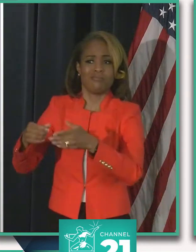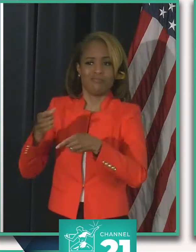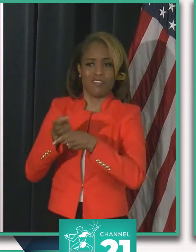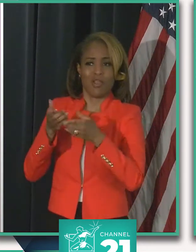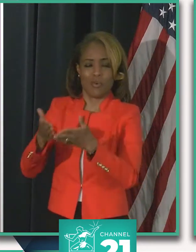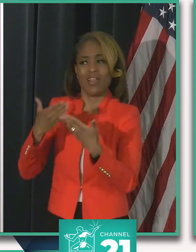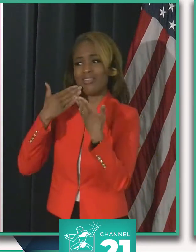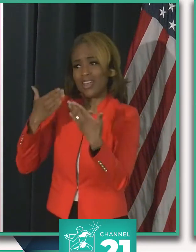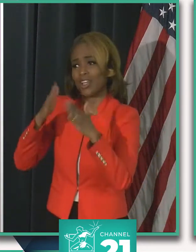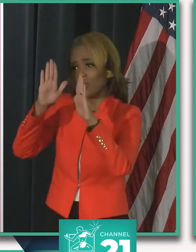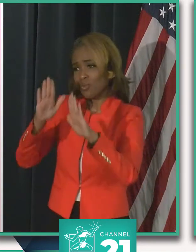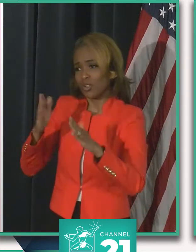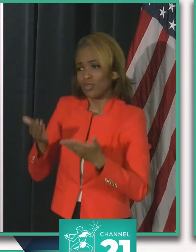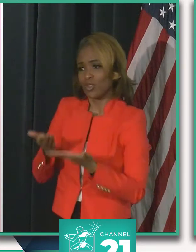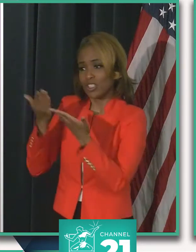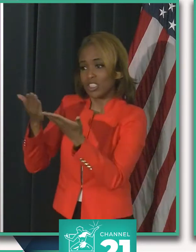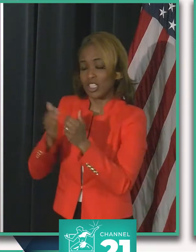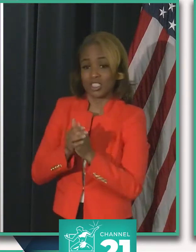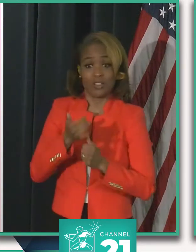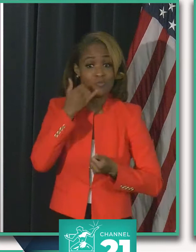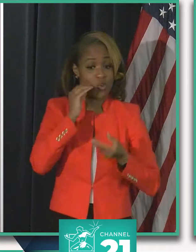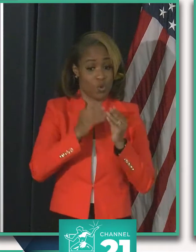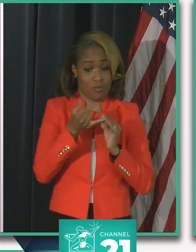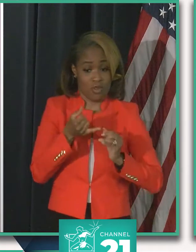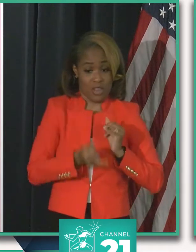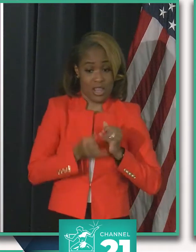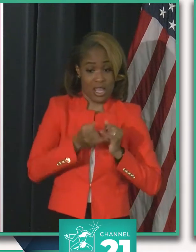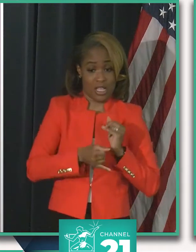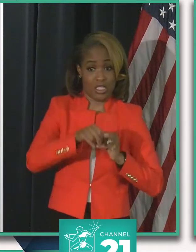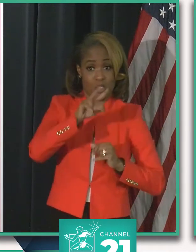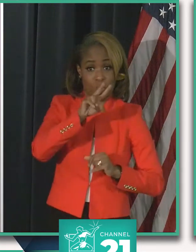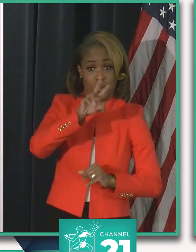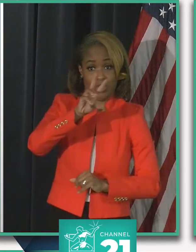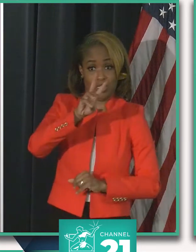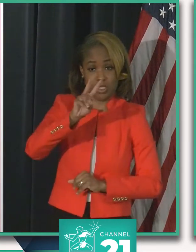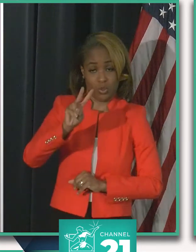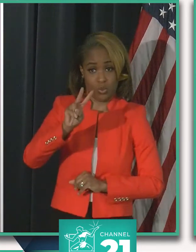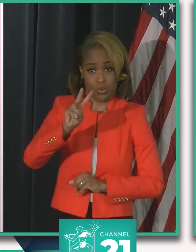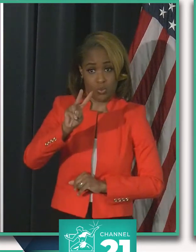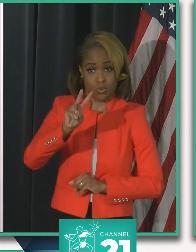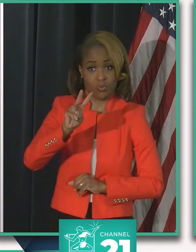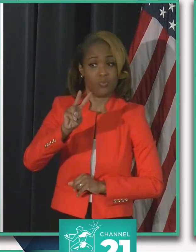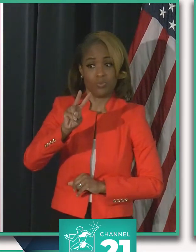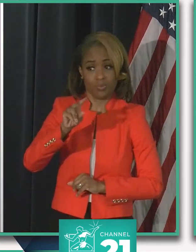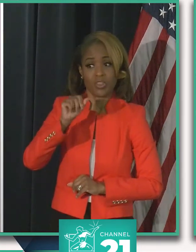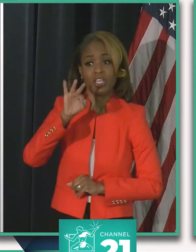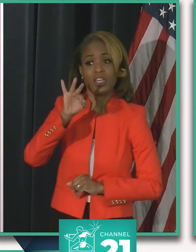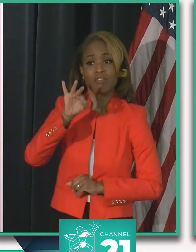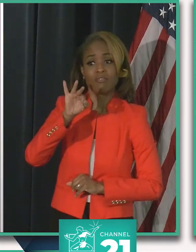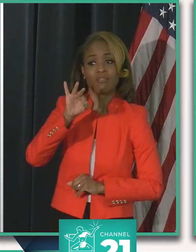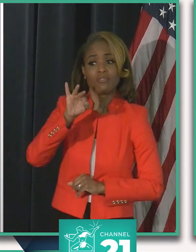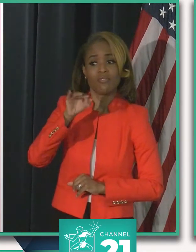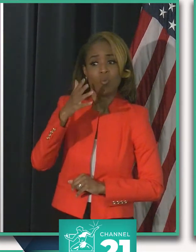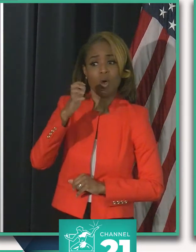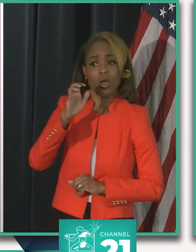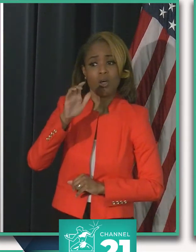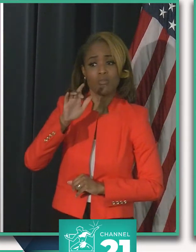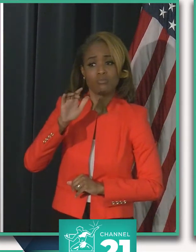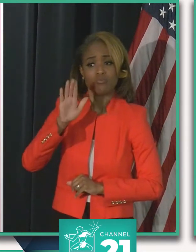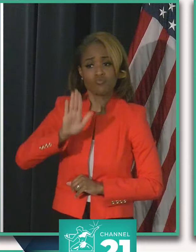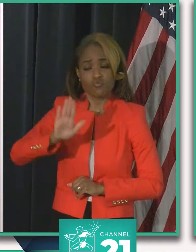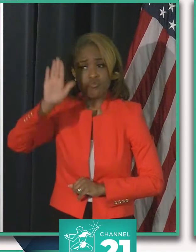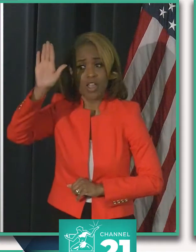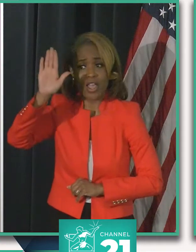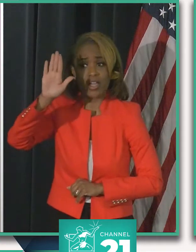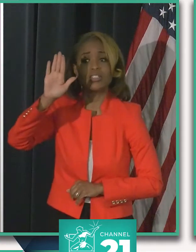suggestion. Phone number ending in 262. If you want to raise your hand on the